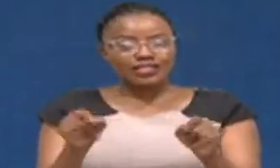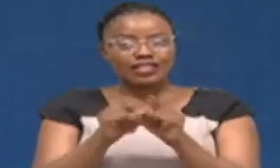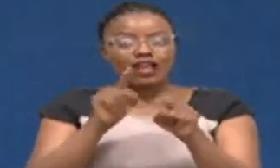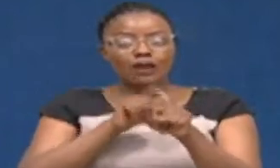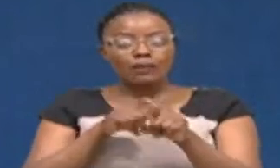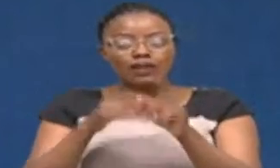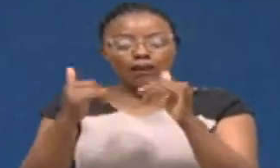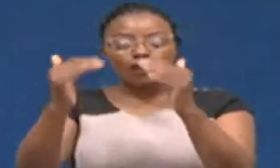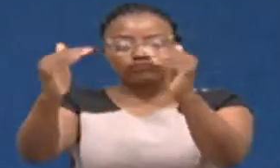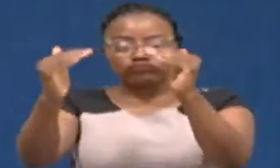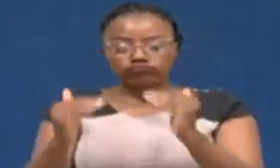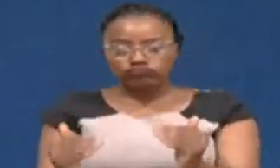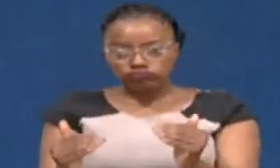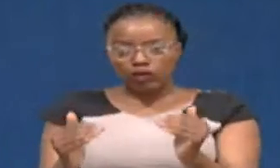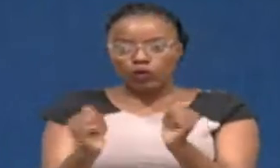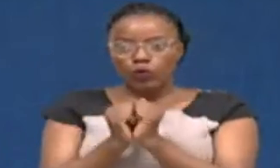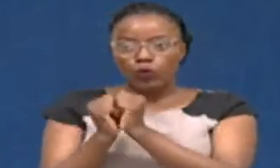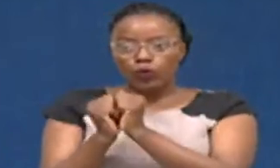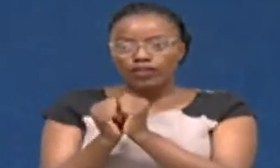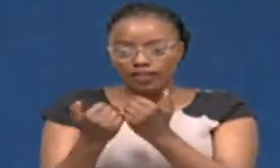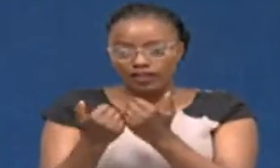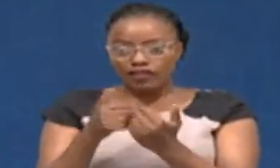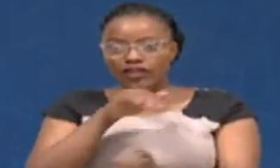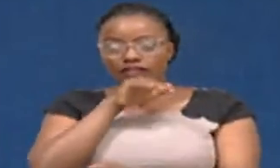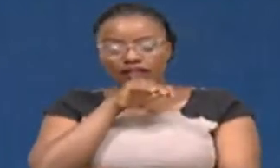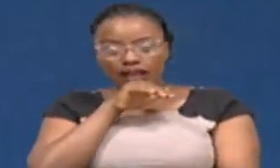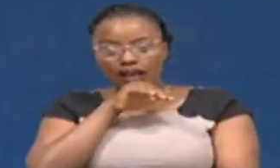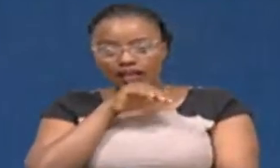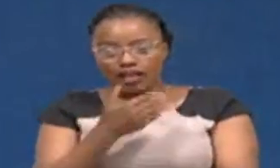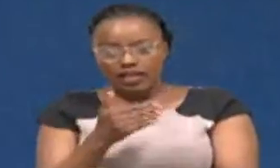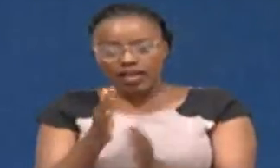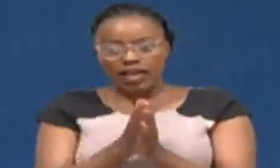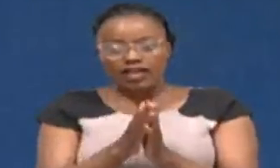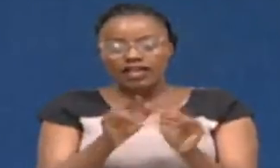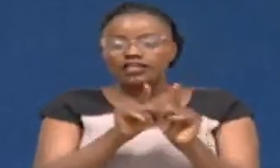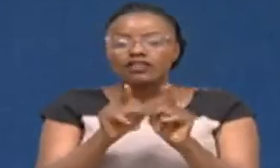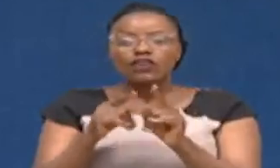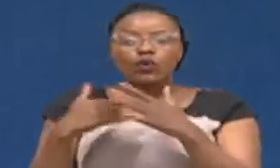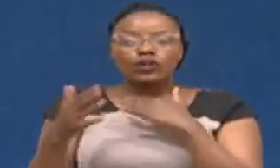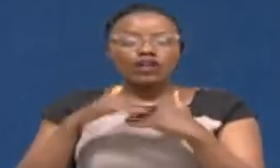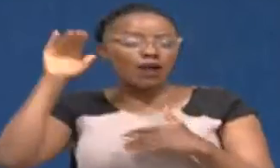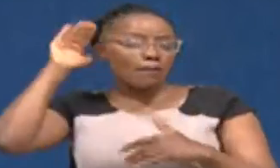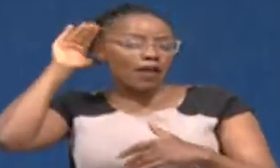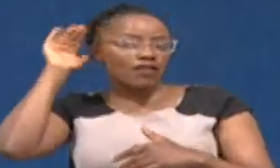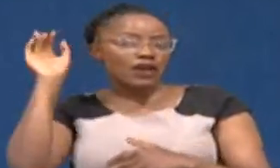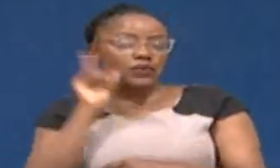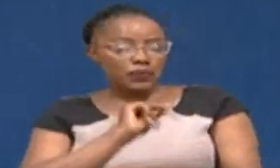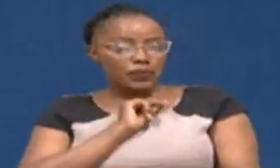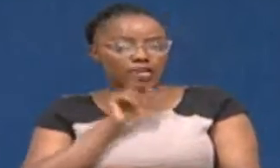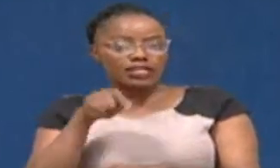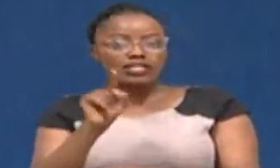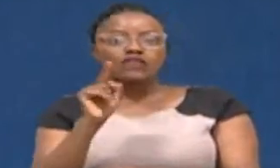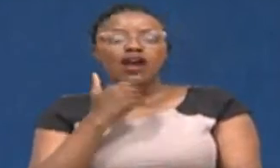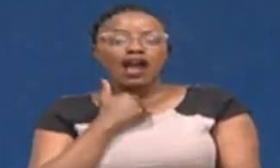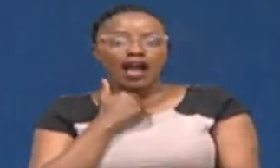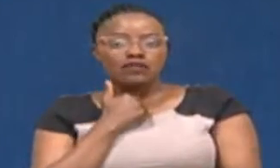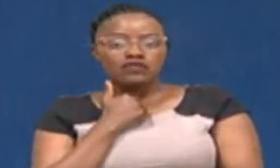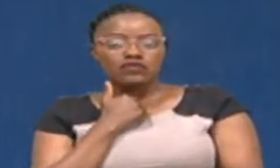it comes to the Right Honorable Raila Odinga, I think what I've heard is where he